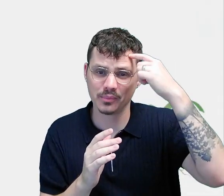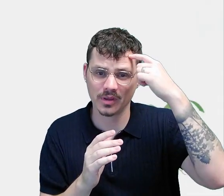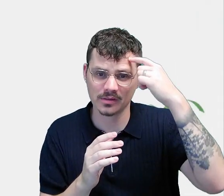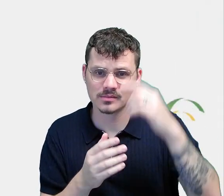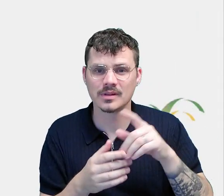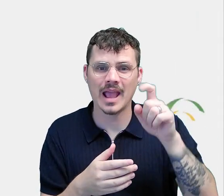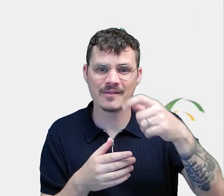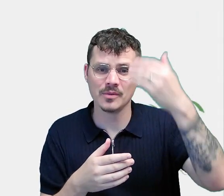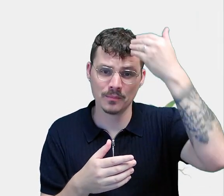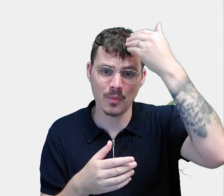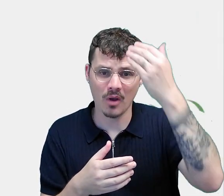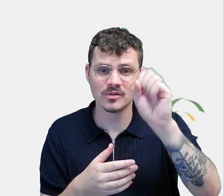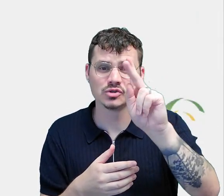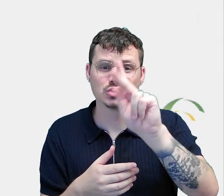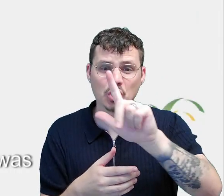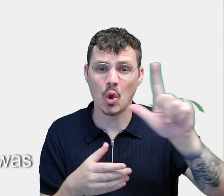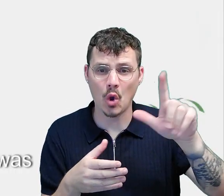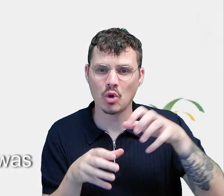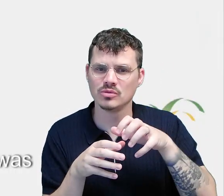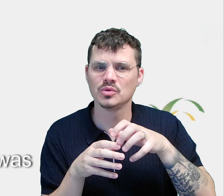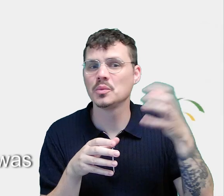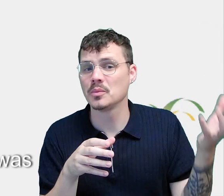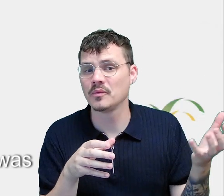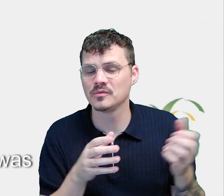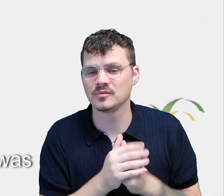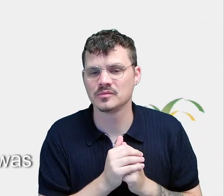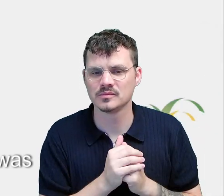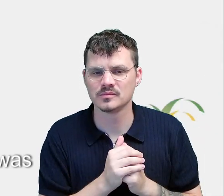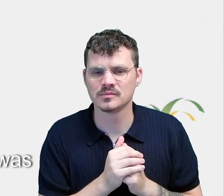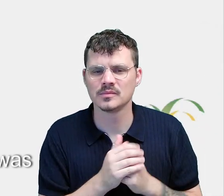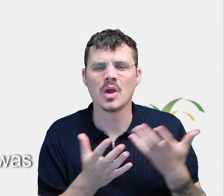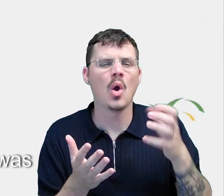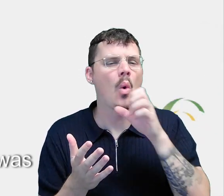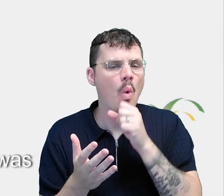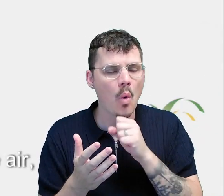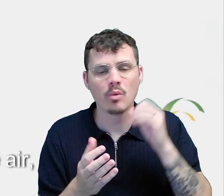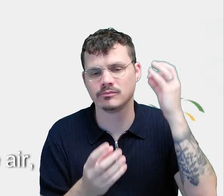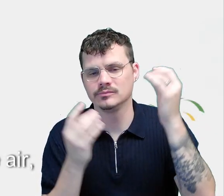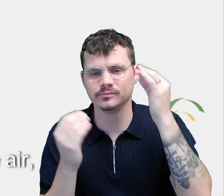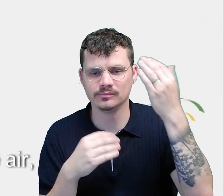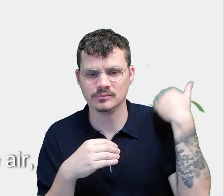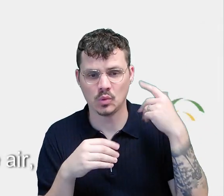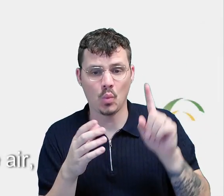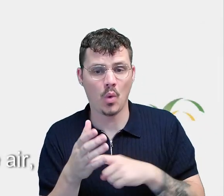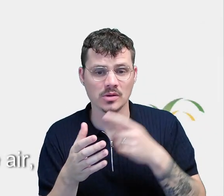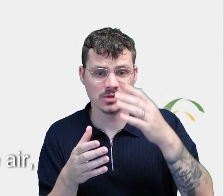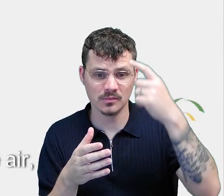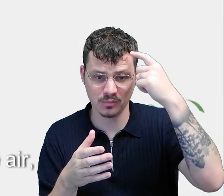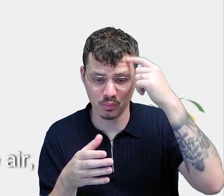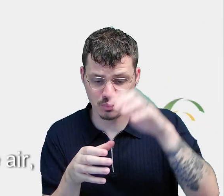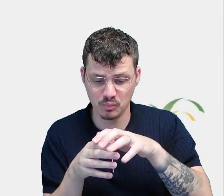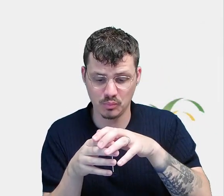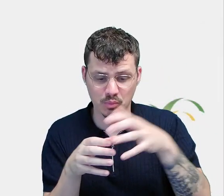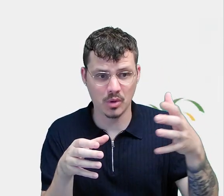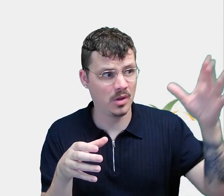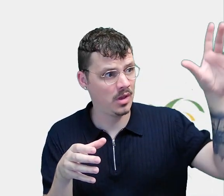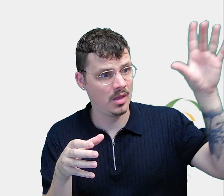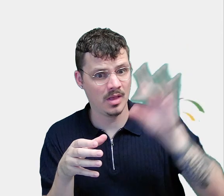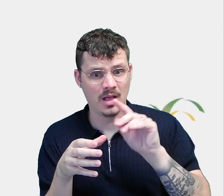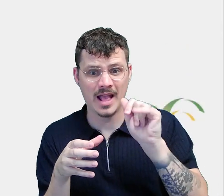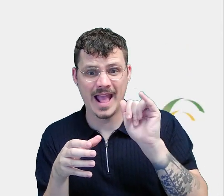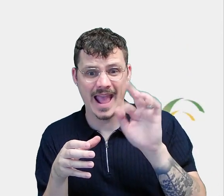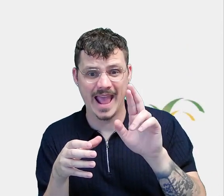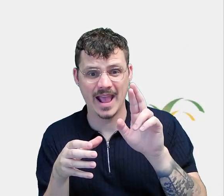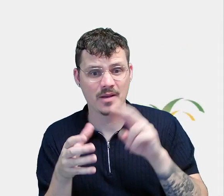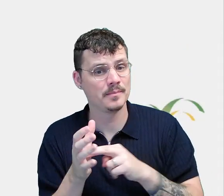Part of his skull was removed. And the old trope or the old thinking was once the brain's been exposed to the air, the chance